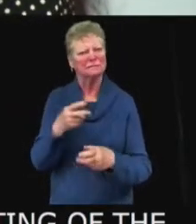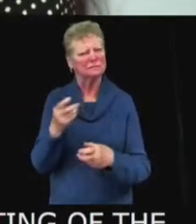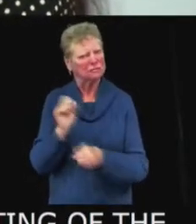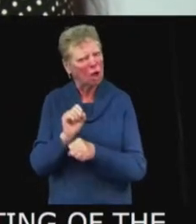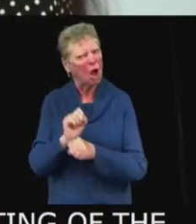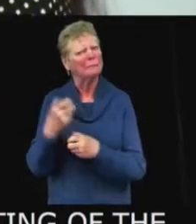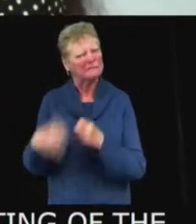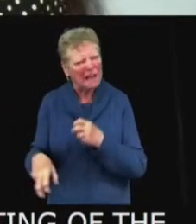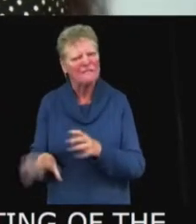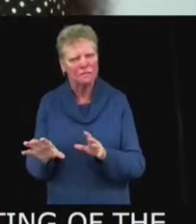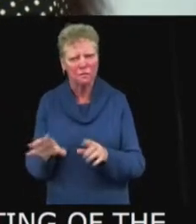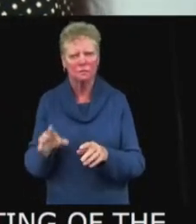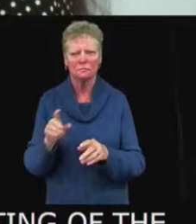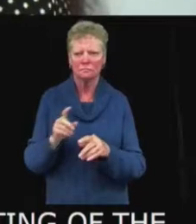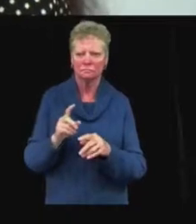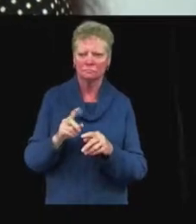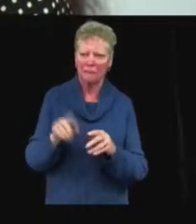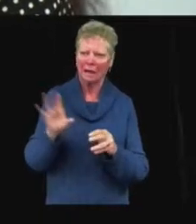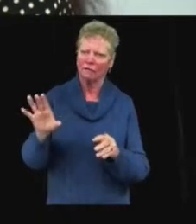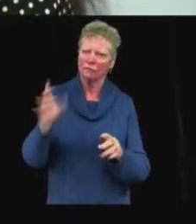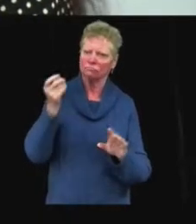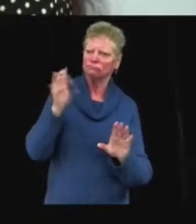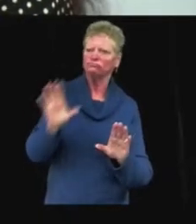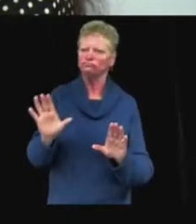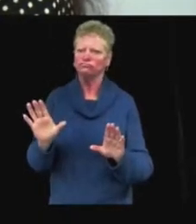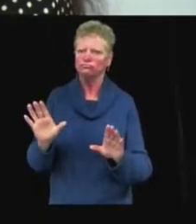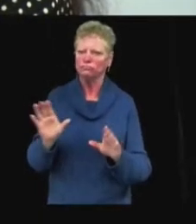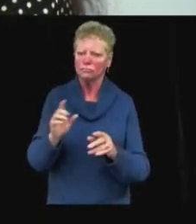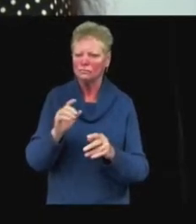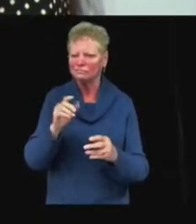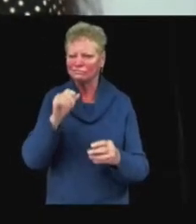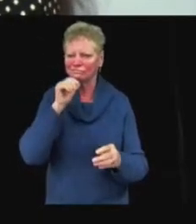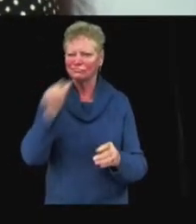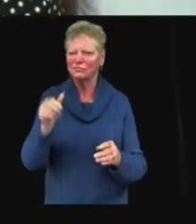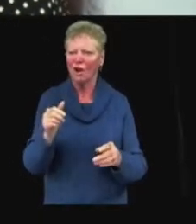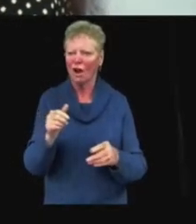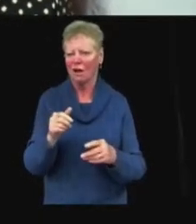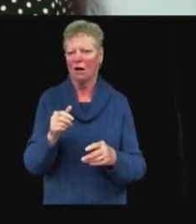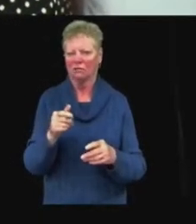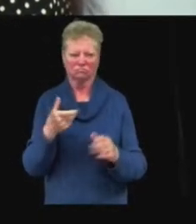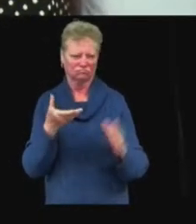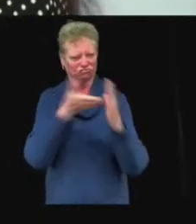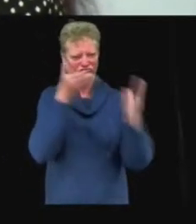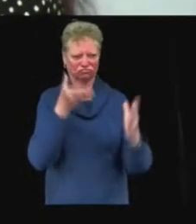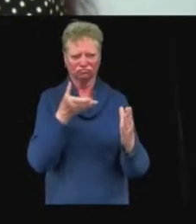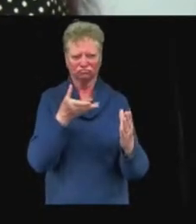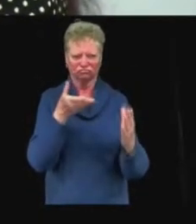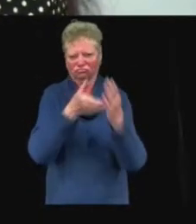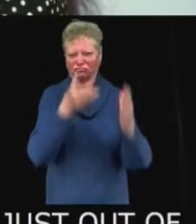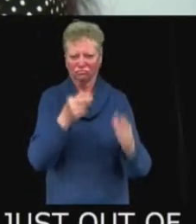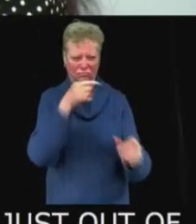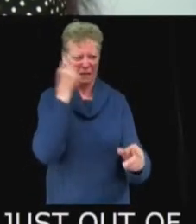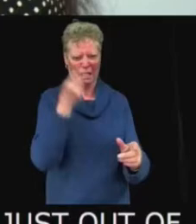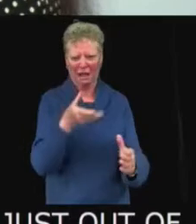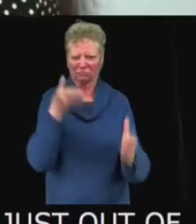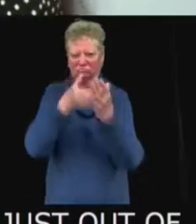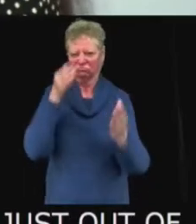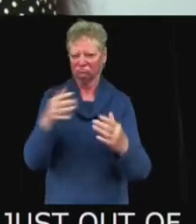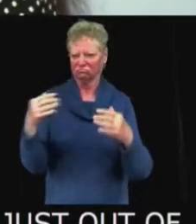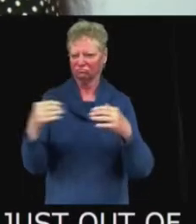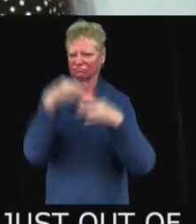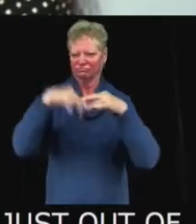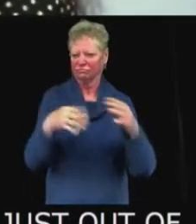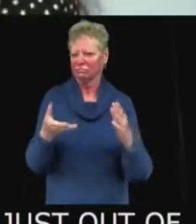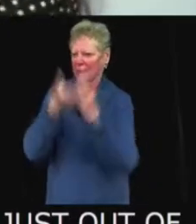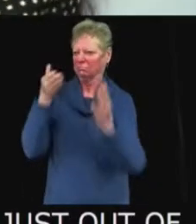to understand that it was done carefully and not just done out of racial bias or out of other forms of